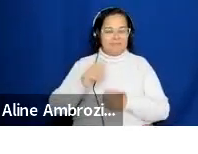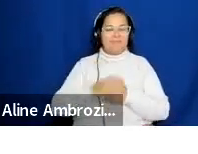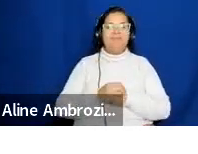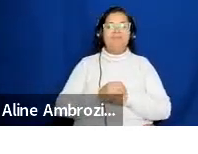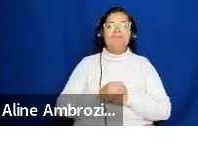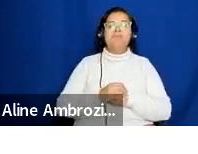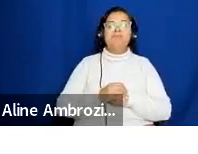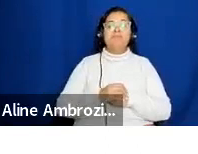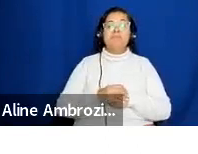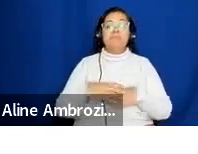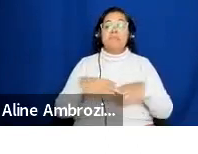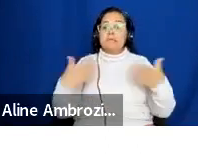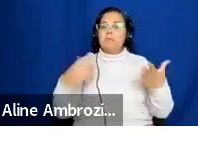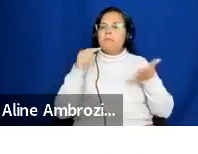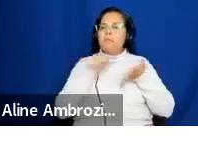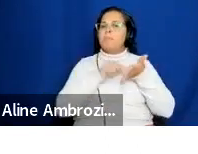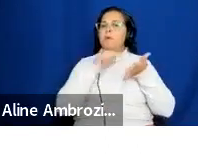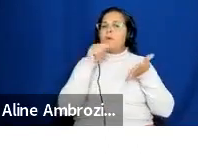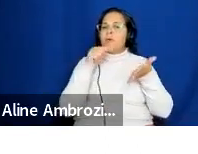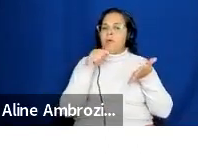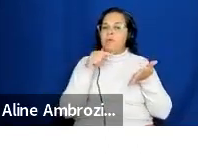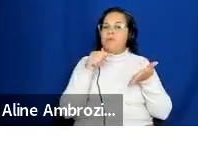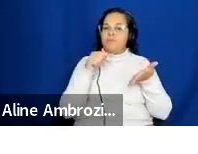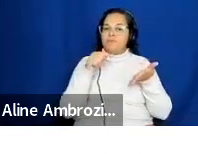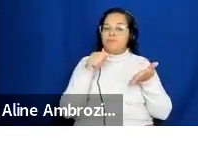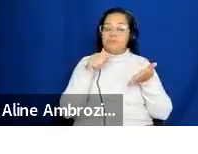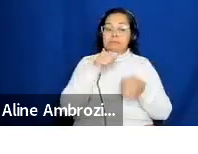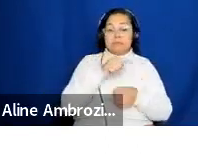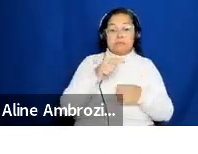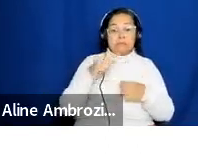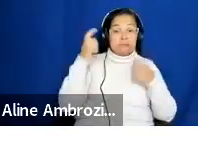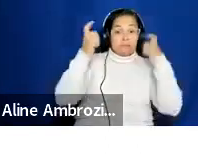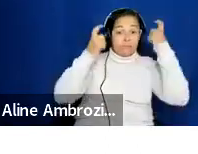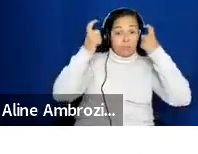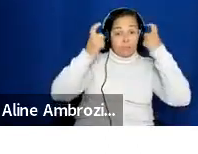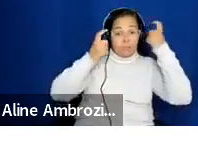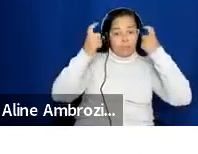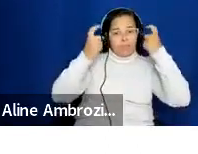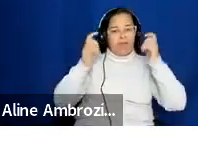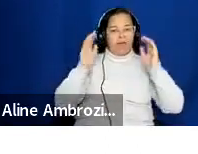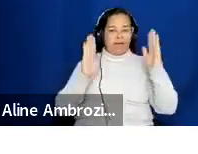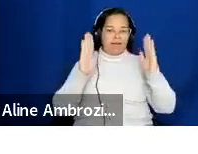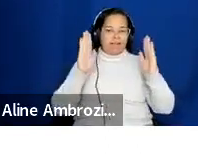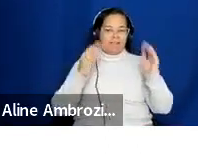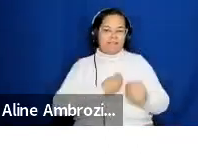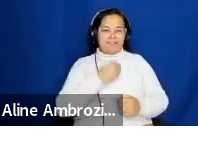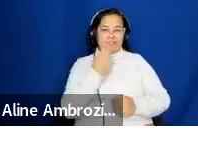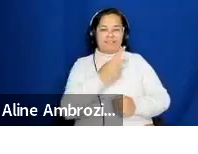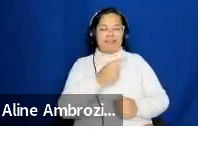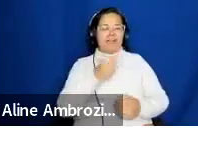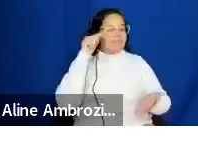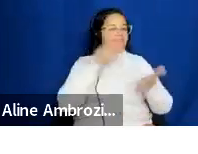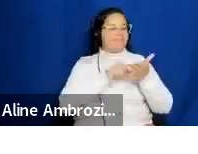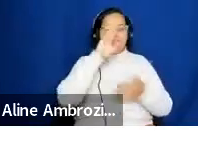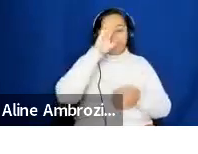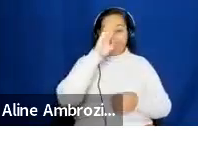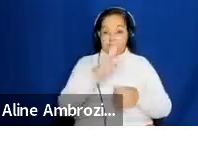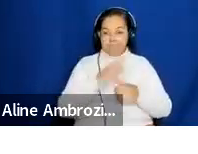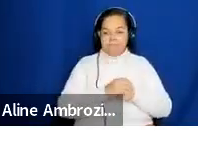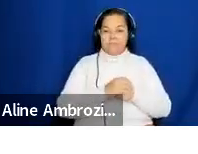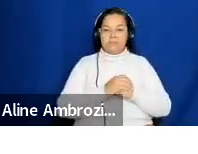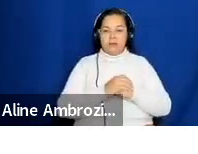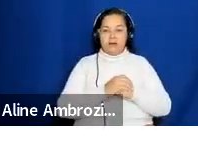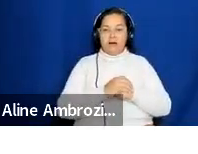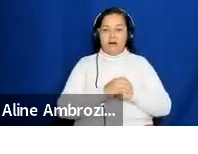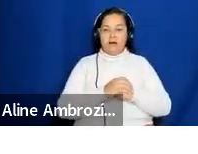with which he was occupied all of his life. And this, in fact, is what it's all about. It's